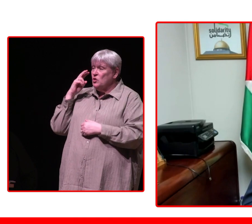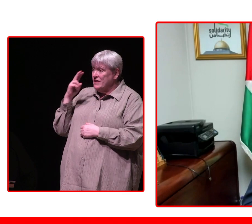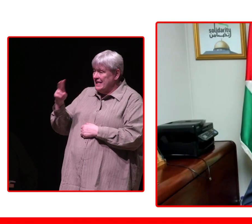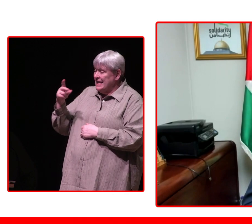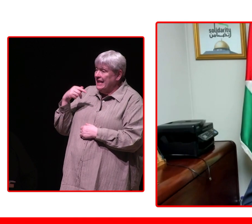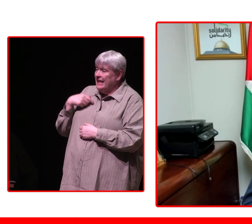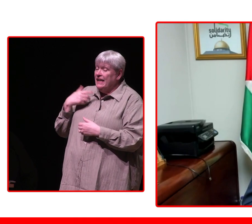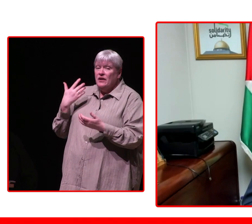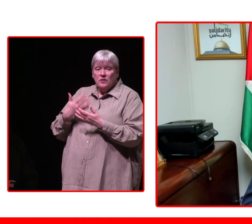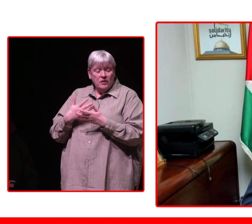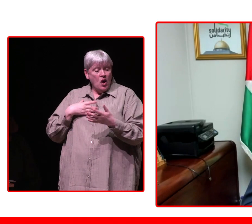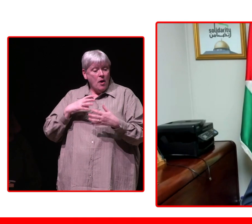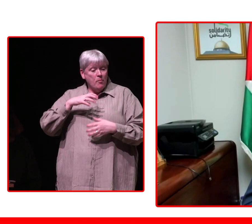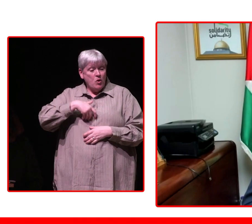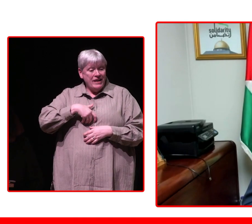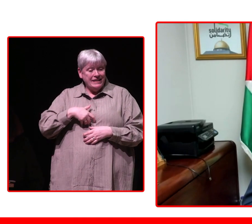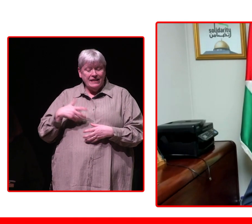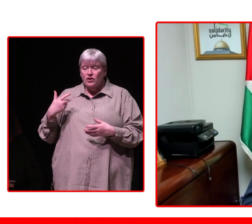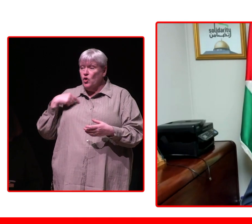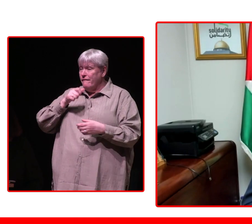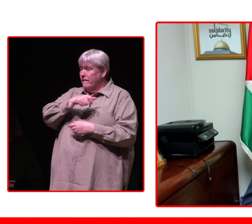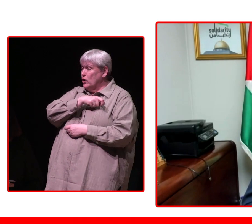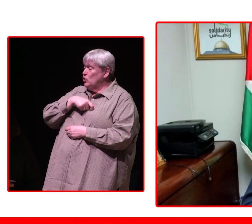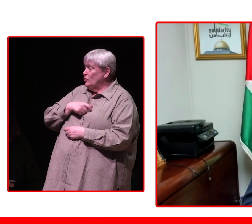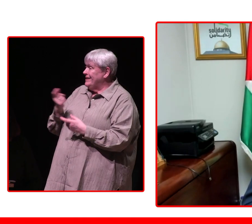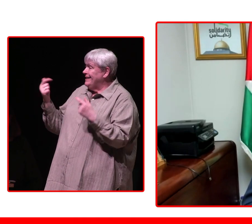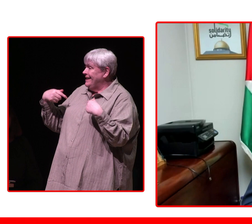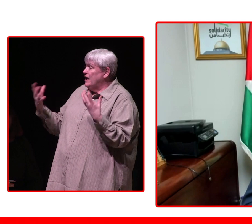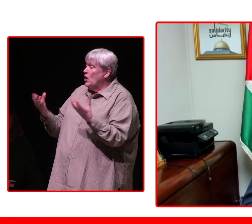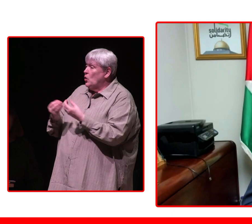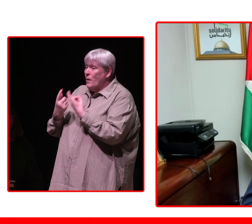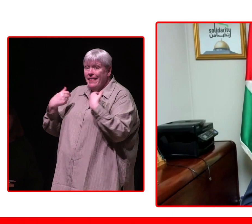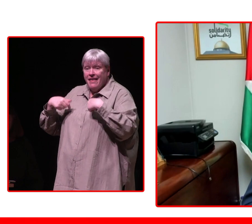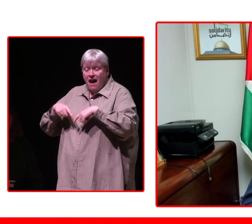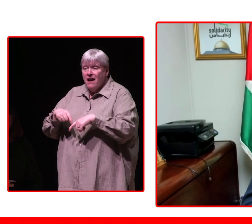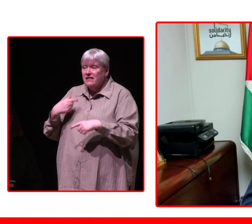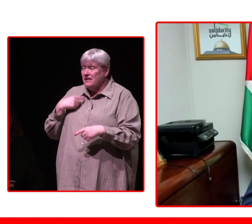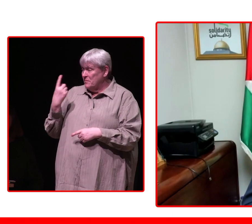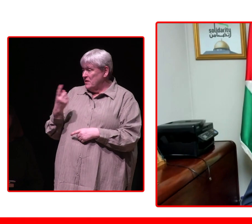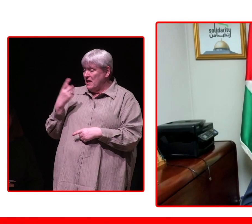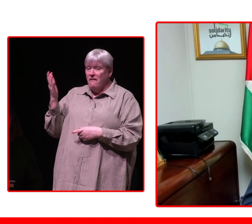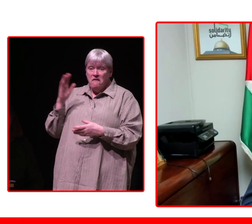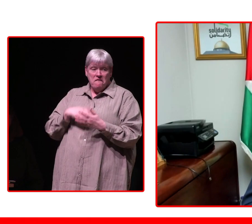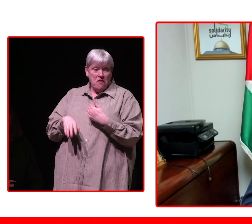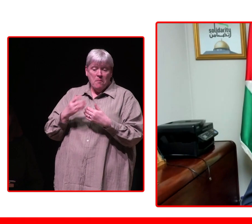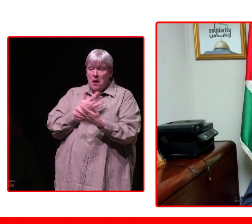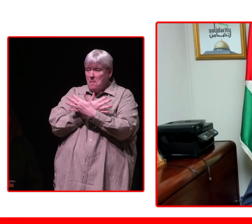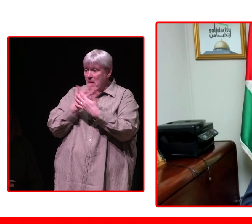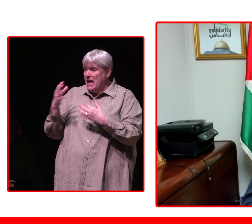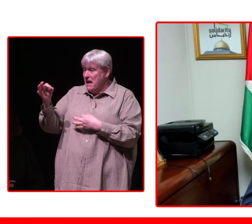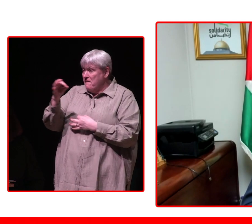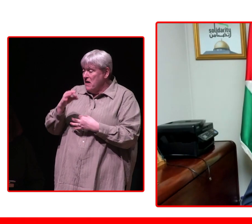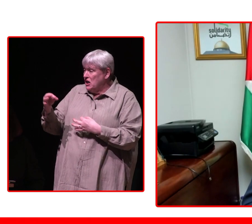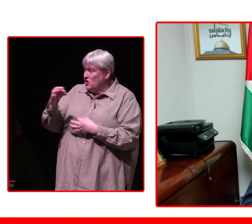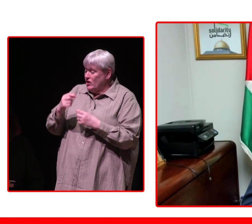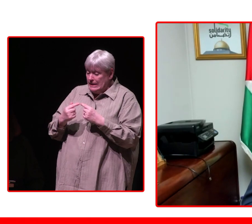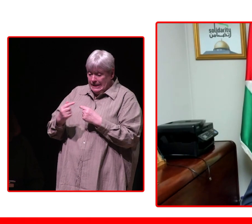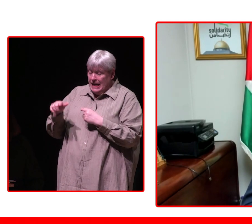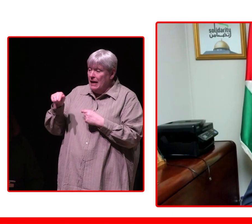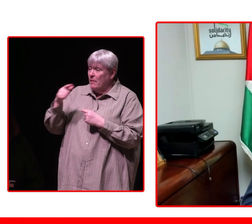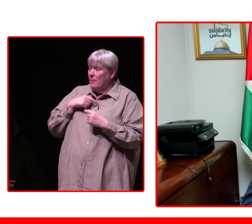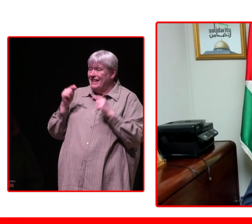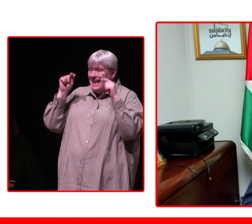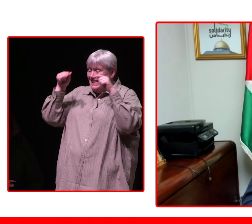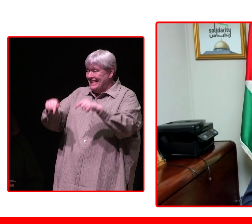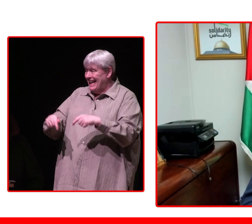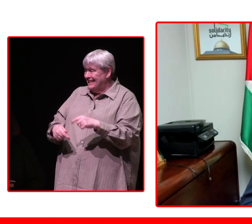unions, here with us, because he comes from Nablus, where many of the villages surrounding him have been attacked only in the last